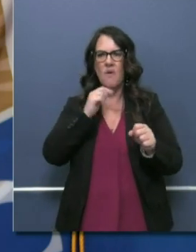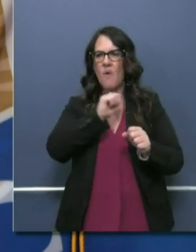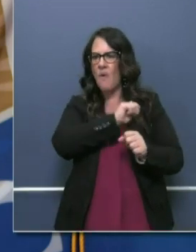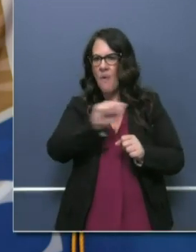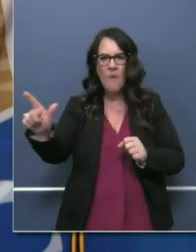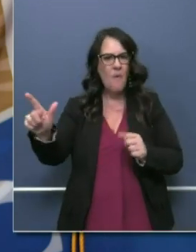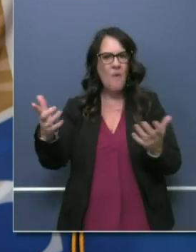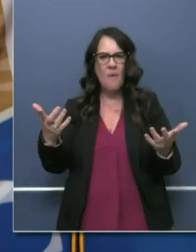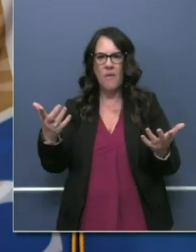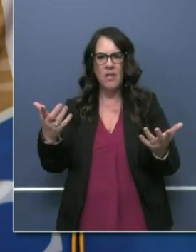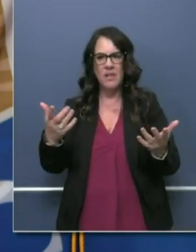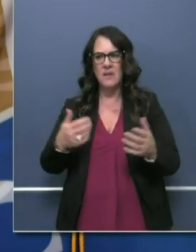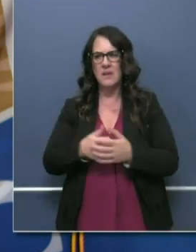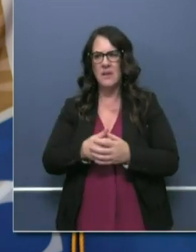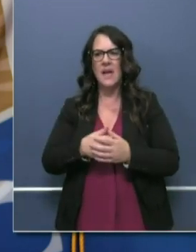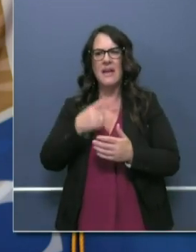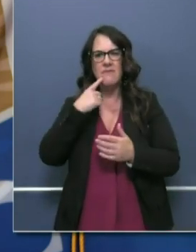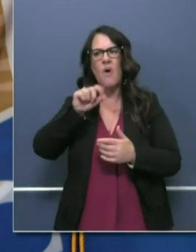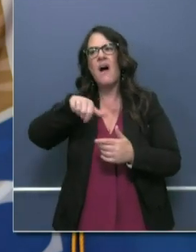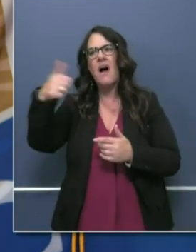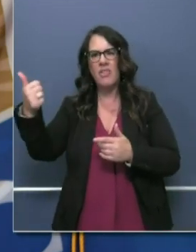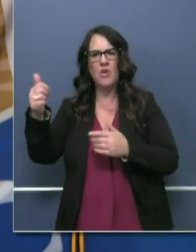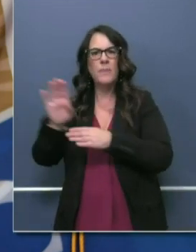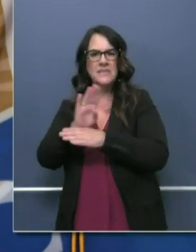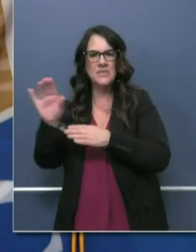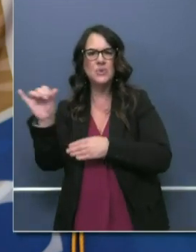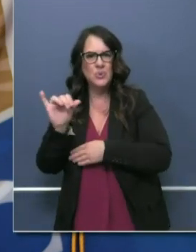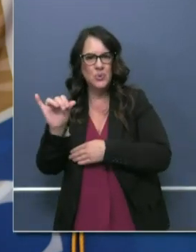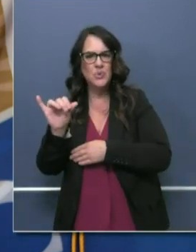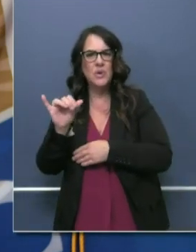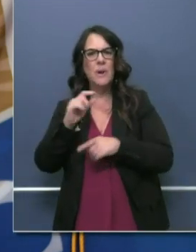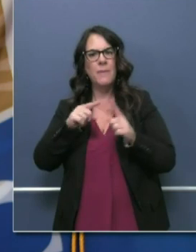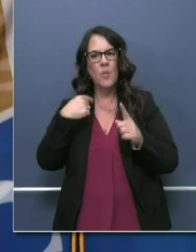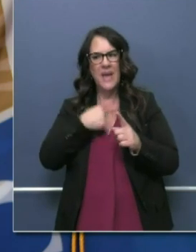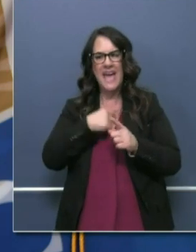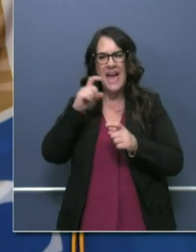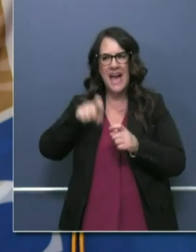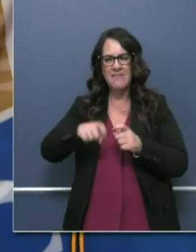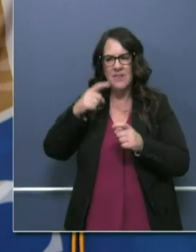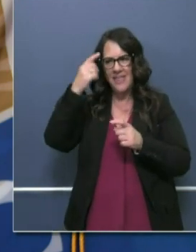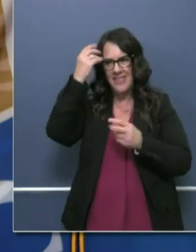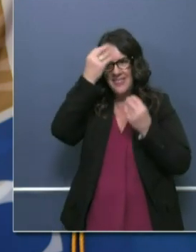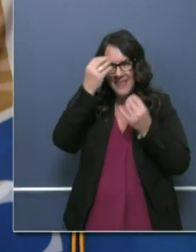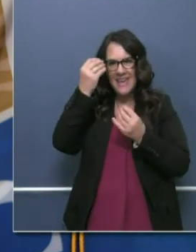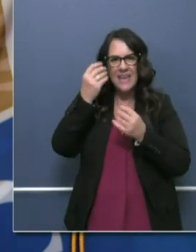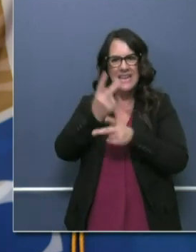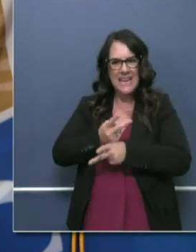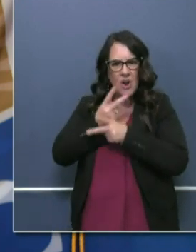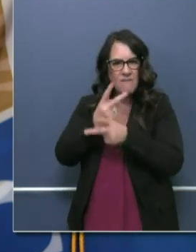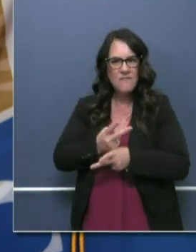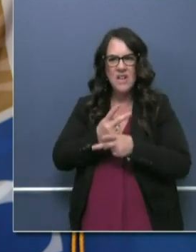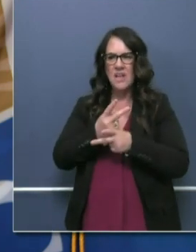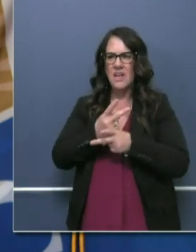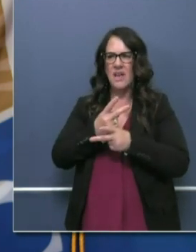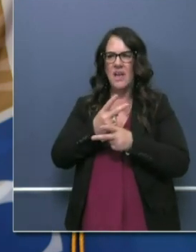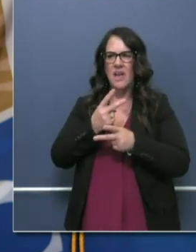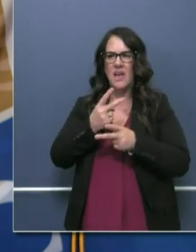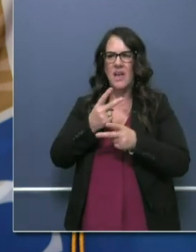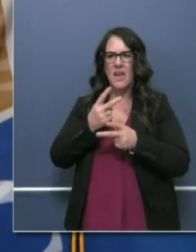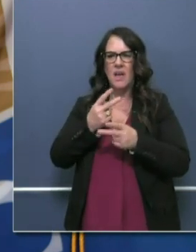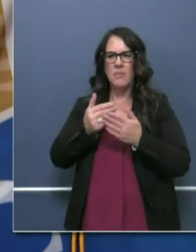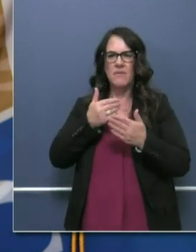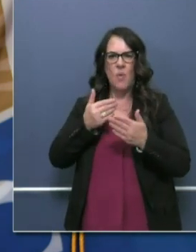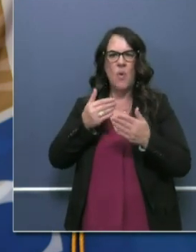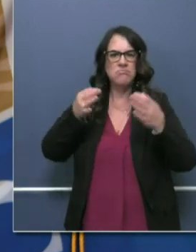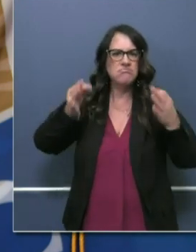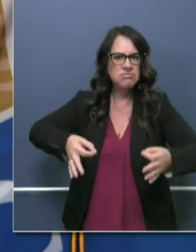across the spectrum, office space, et cetera. But let's do it thoughtfully and judiciously. Let's do it together. And I say together, not just one-off